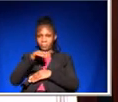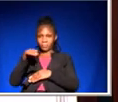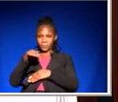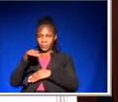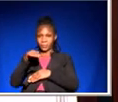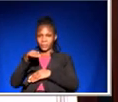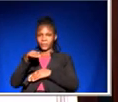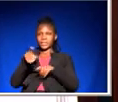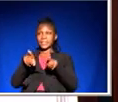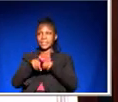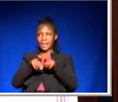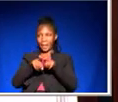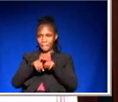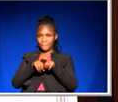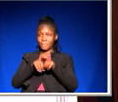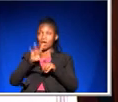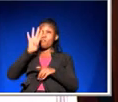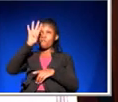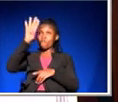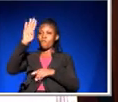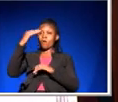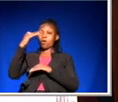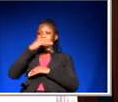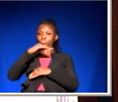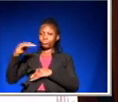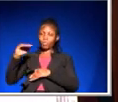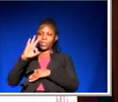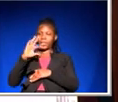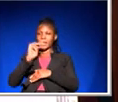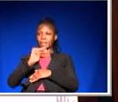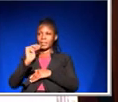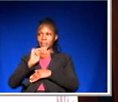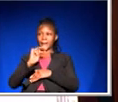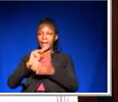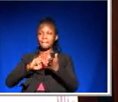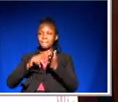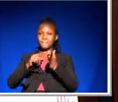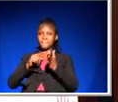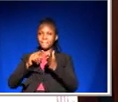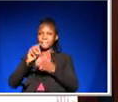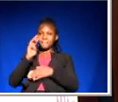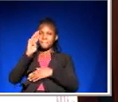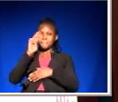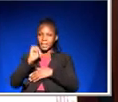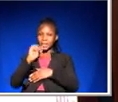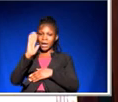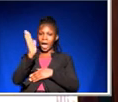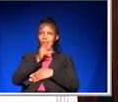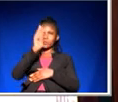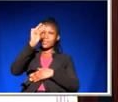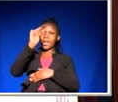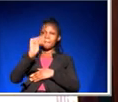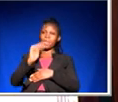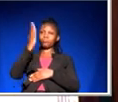which is equal to 4 meters over 3 meters. The meter and the meter will cancel